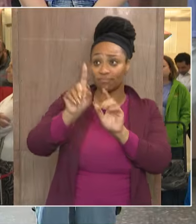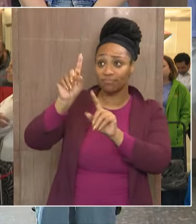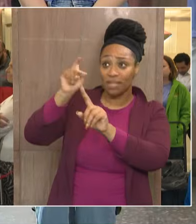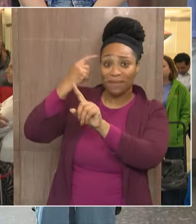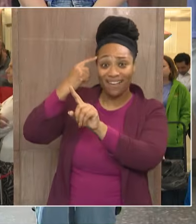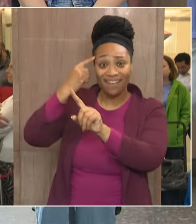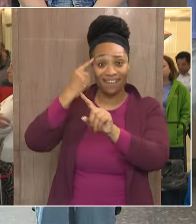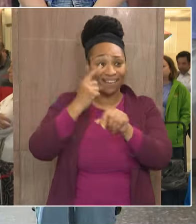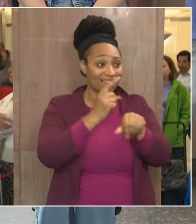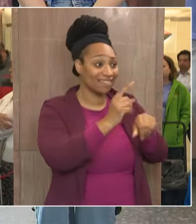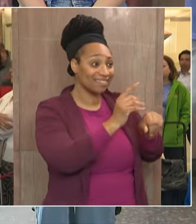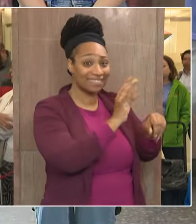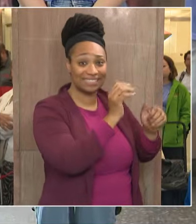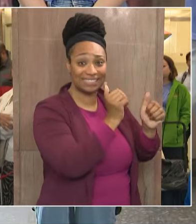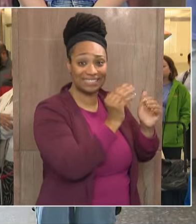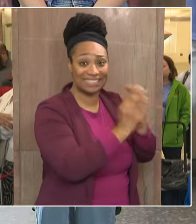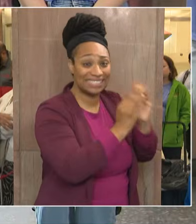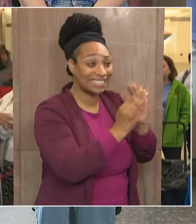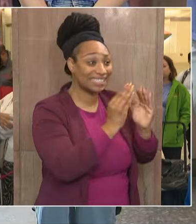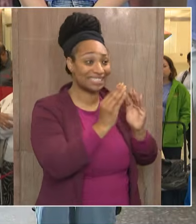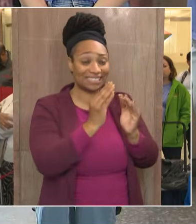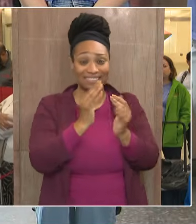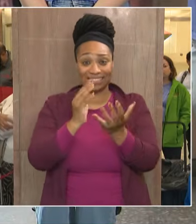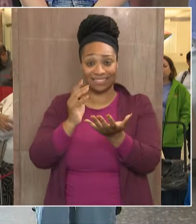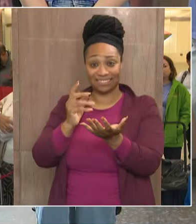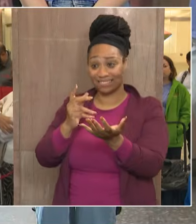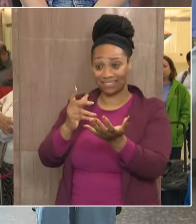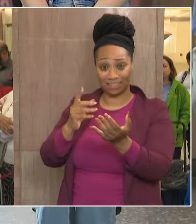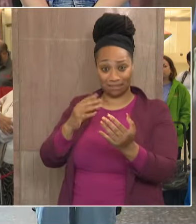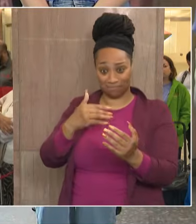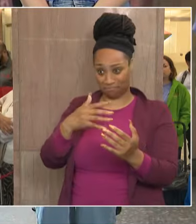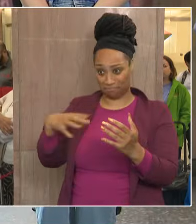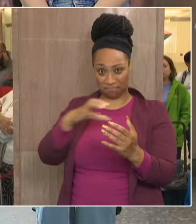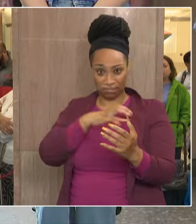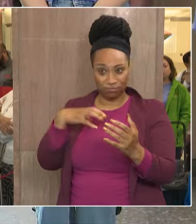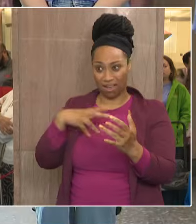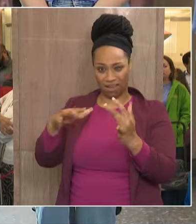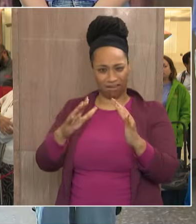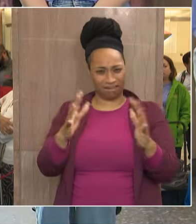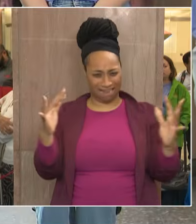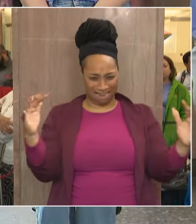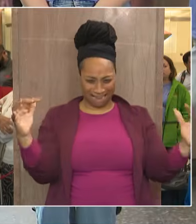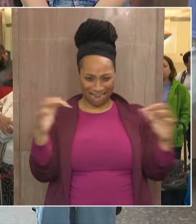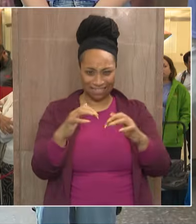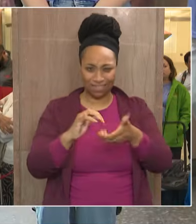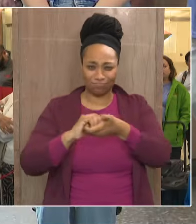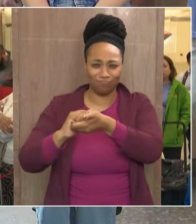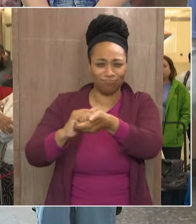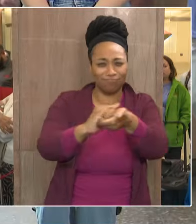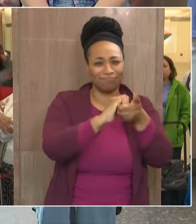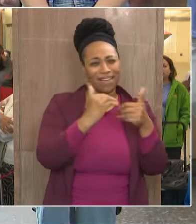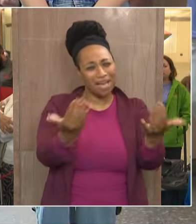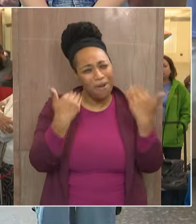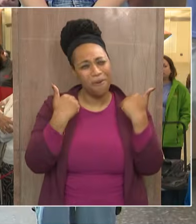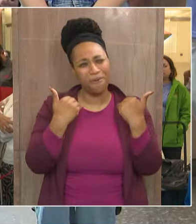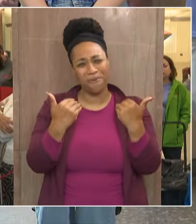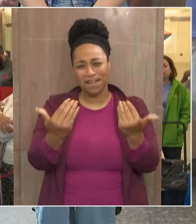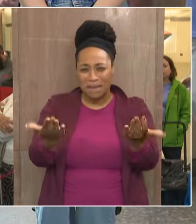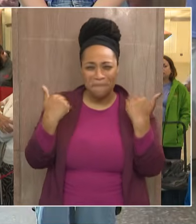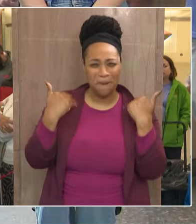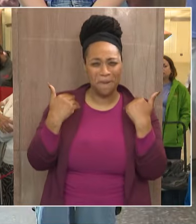So come out and support small, stay late, because it's more than just a festival. It's who we